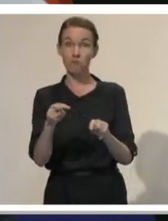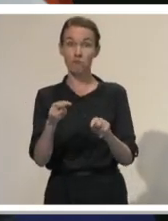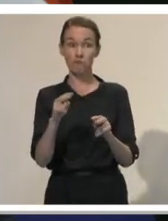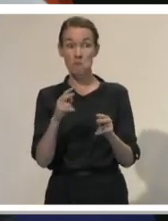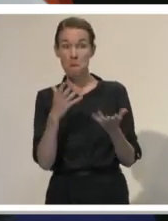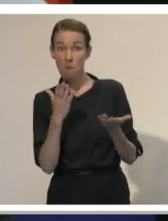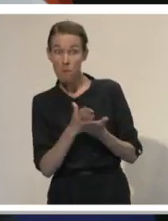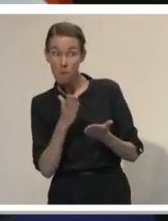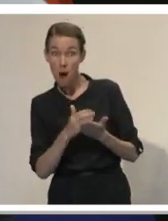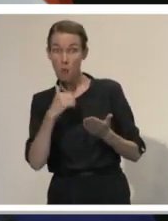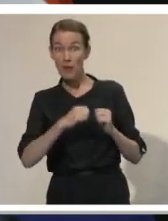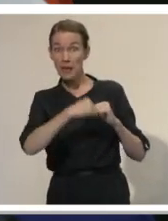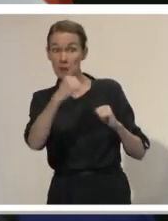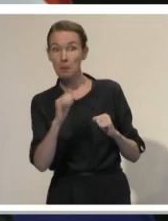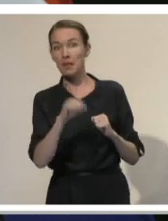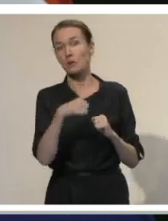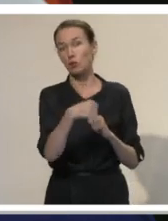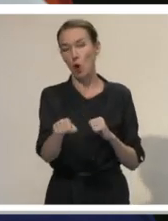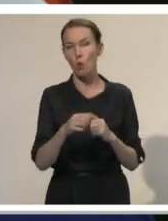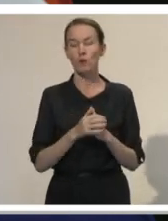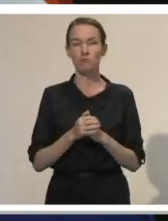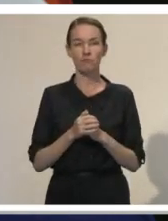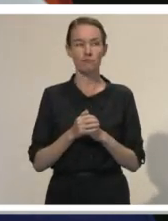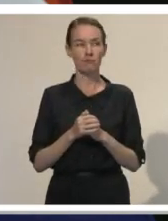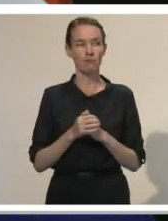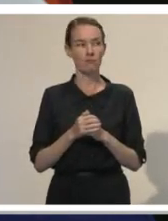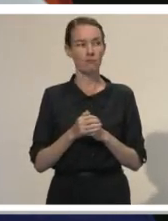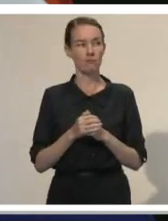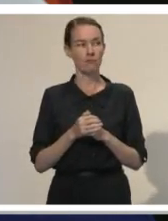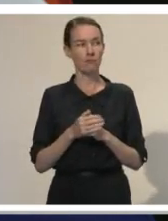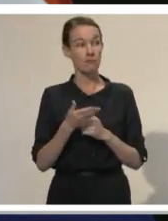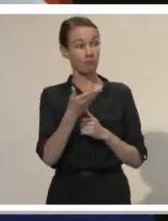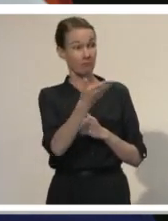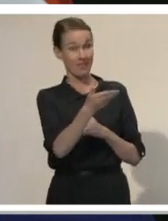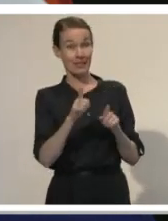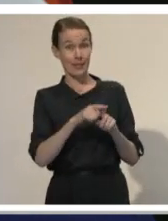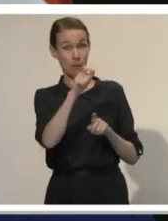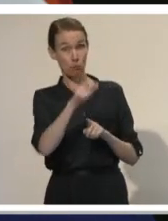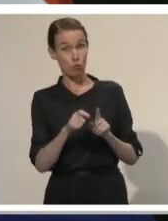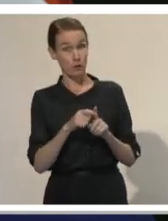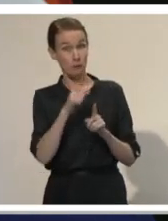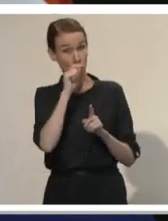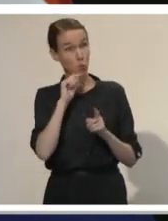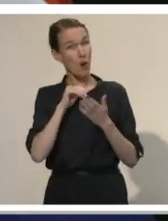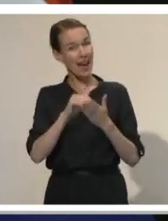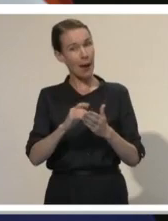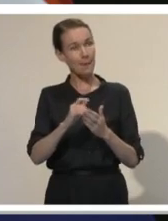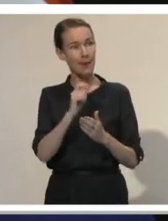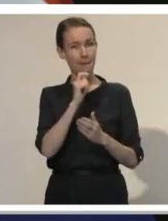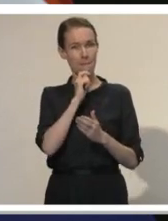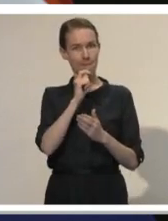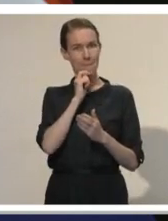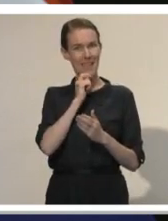particular initiative when the time comes. Would that form part of a more long-term measure to keep the